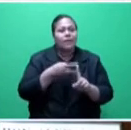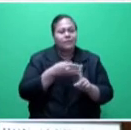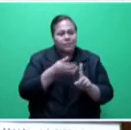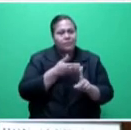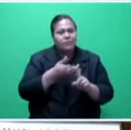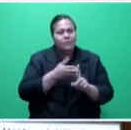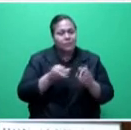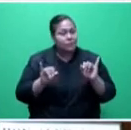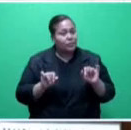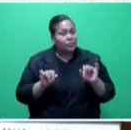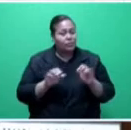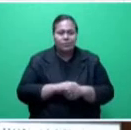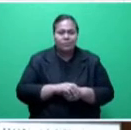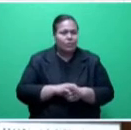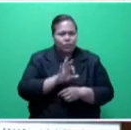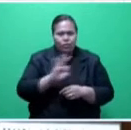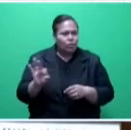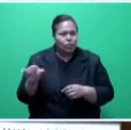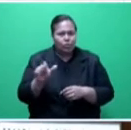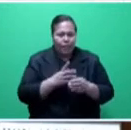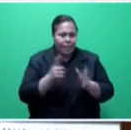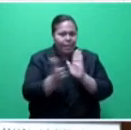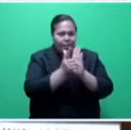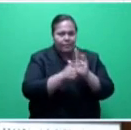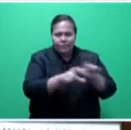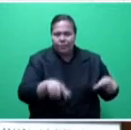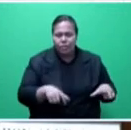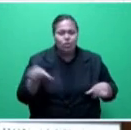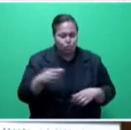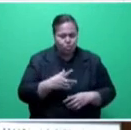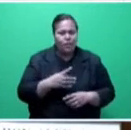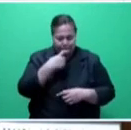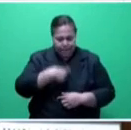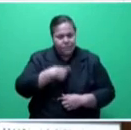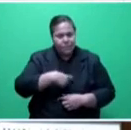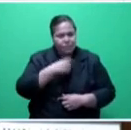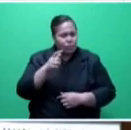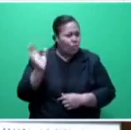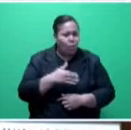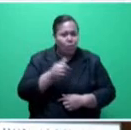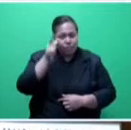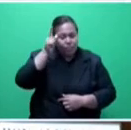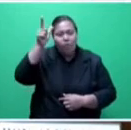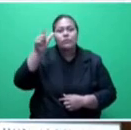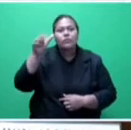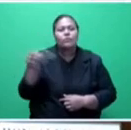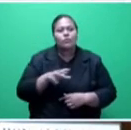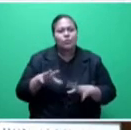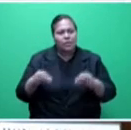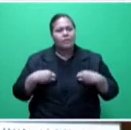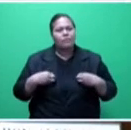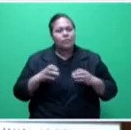harassment. Let it not be a legal mandate. Let it be a personal mandate, a challenge on all employers to take this